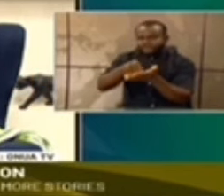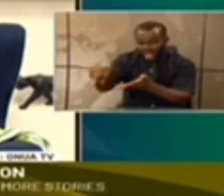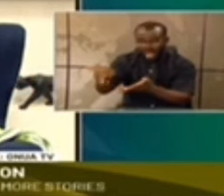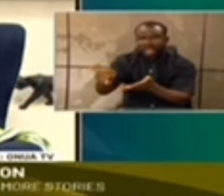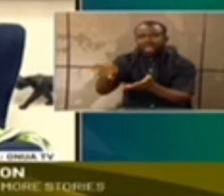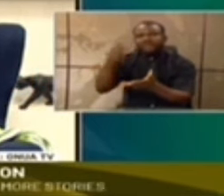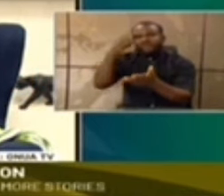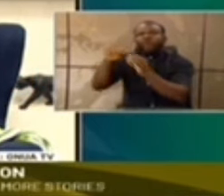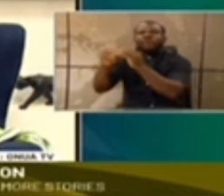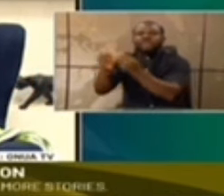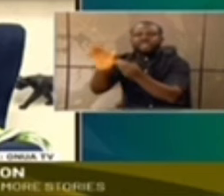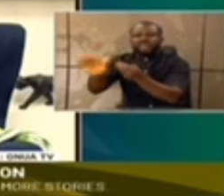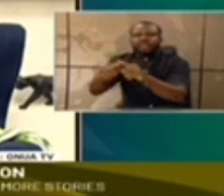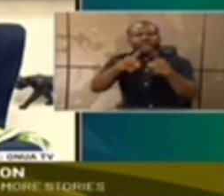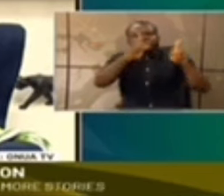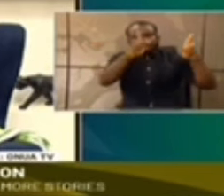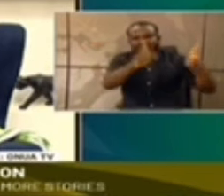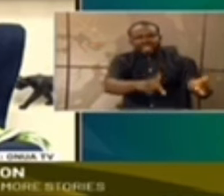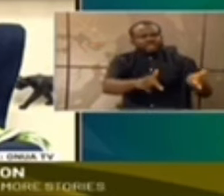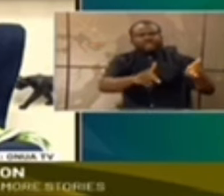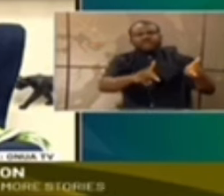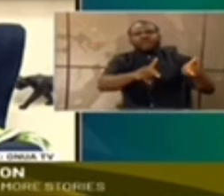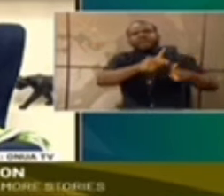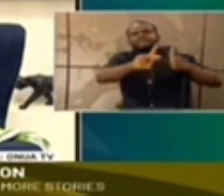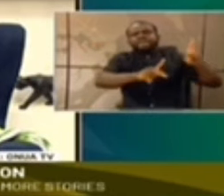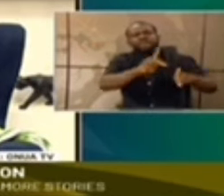dear. Patro personnel is Scaraway, madam.